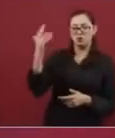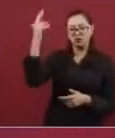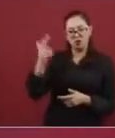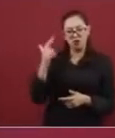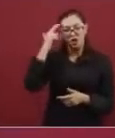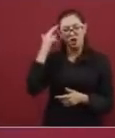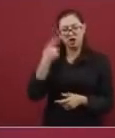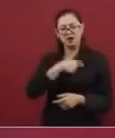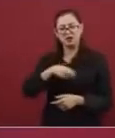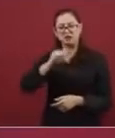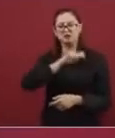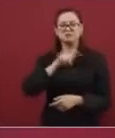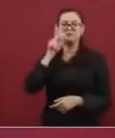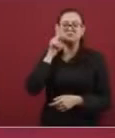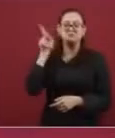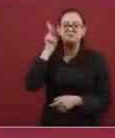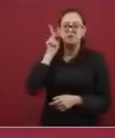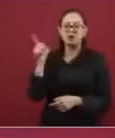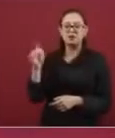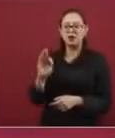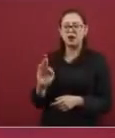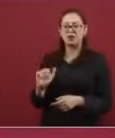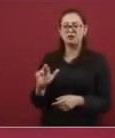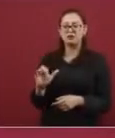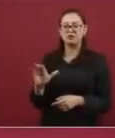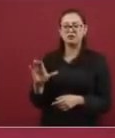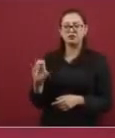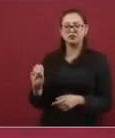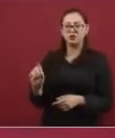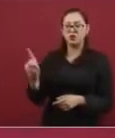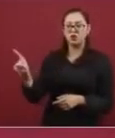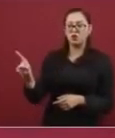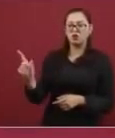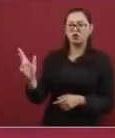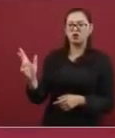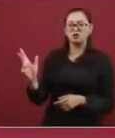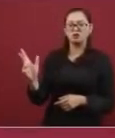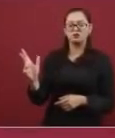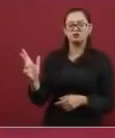It's not to ask it for